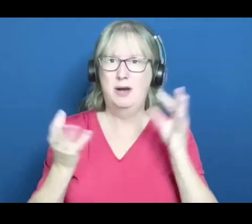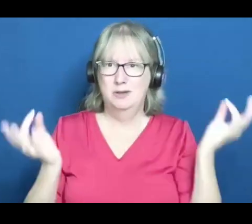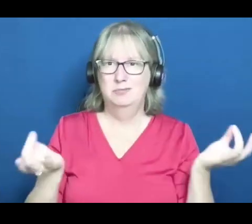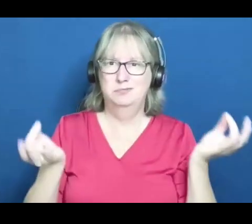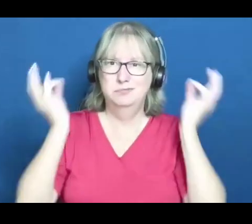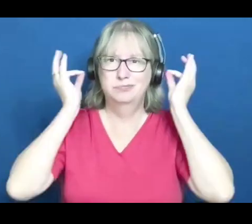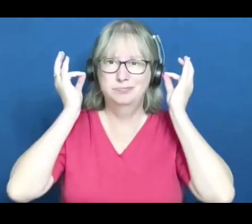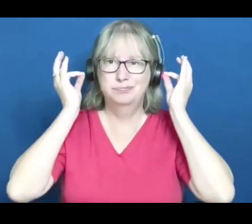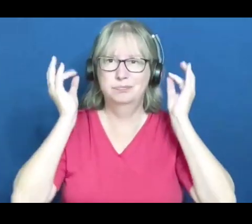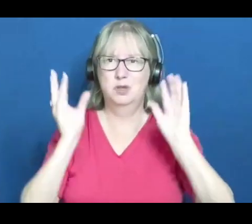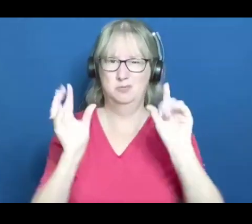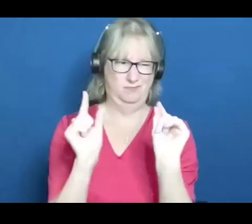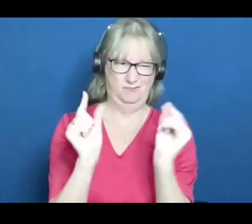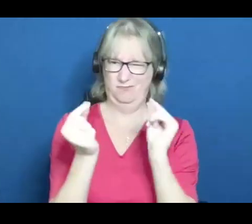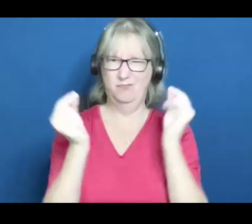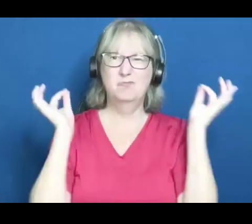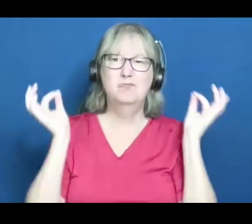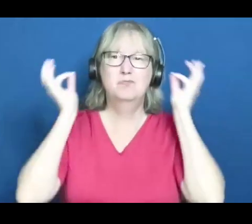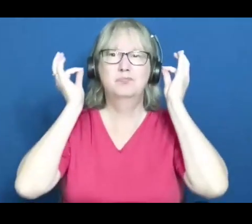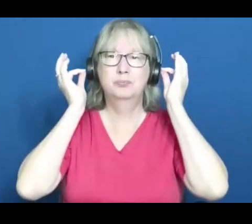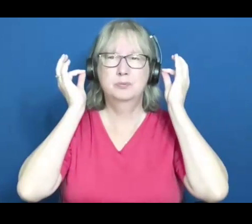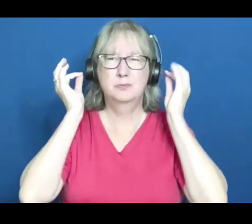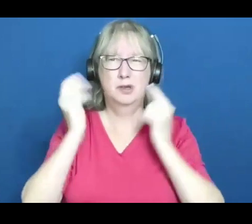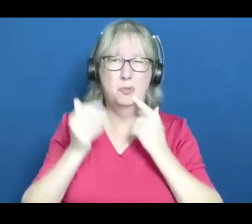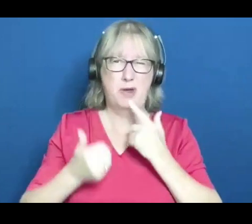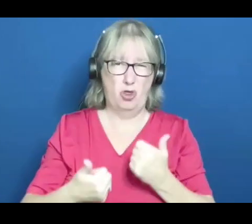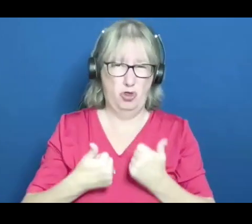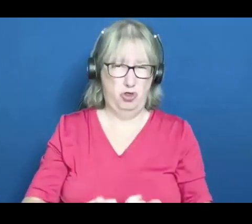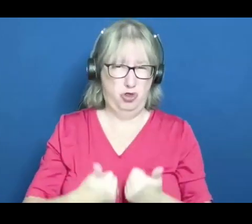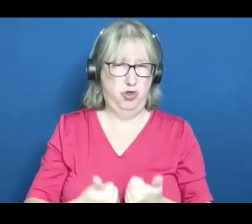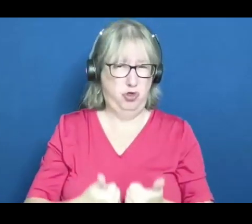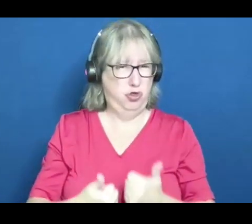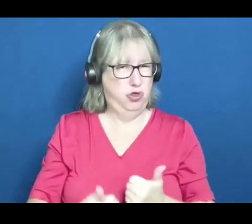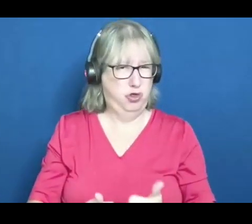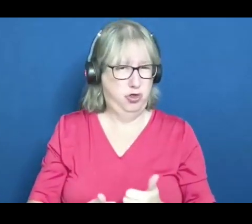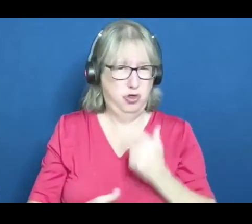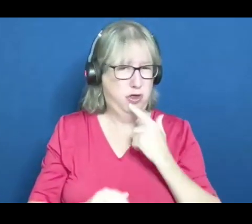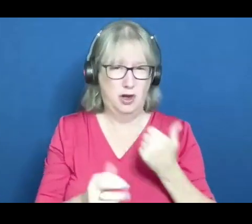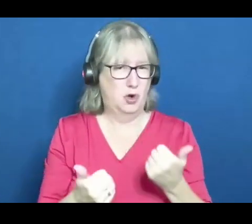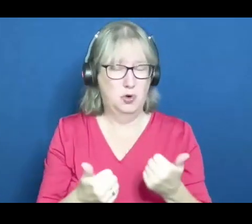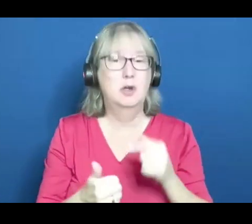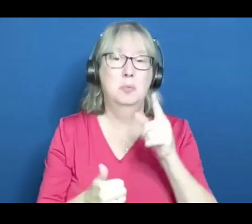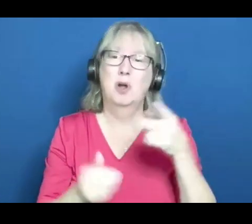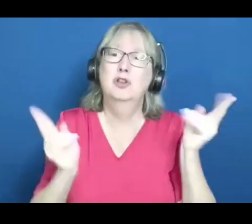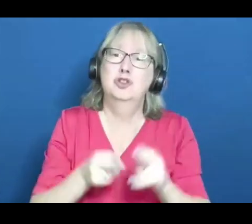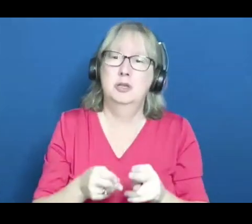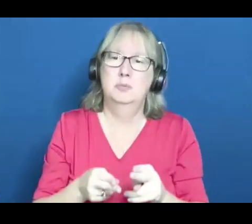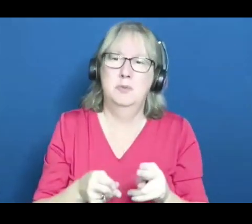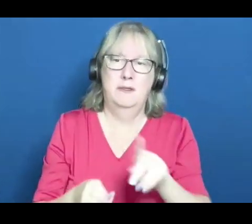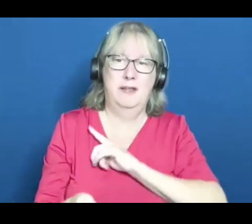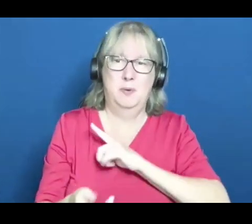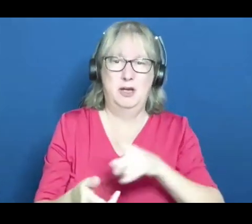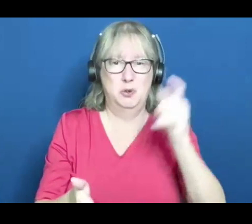and you scrunch them up and stick them in your ear, and they're not very effective at all. But they're cheap, so you buy them by the bucket